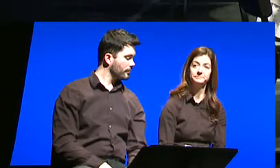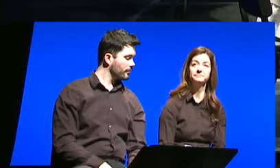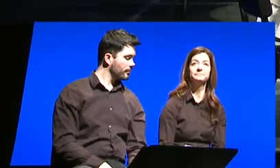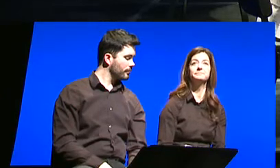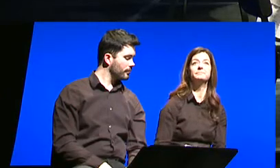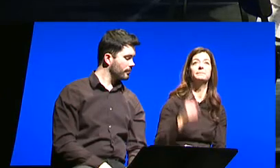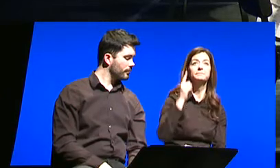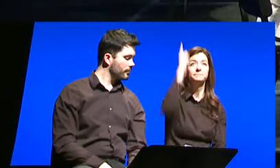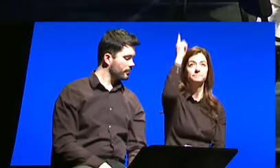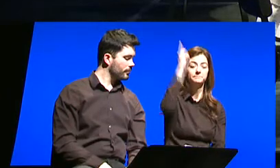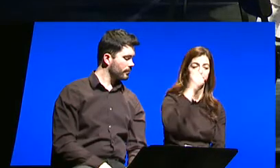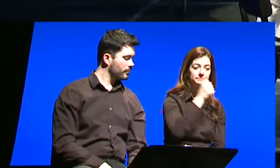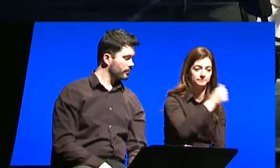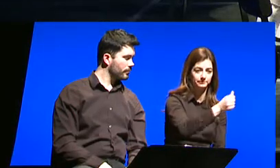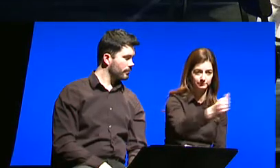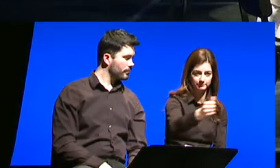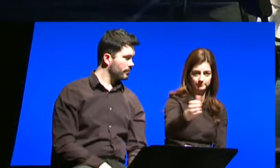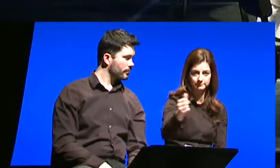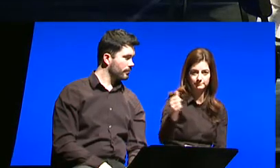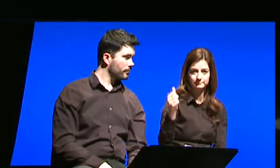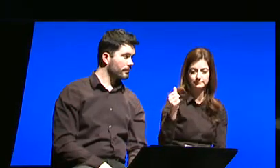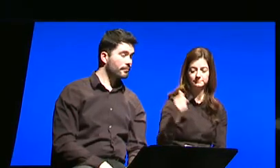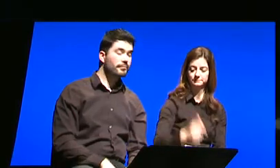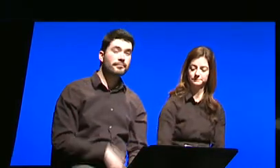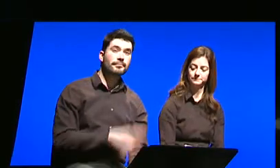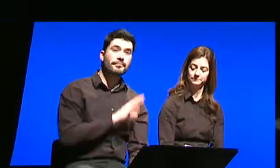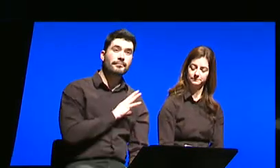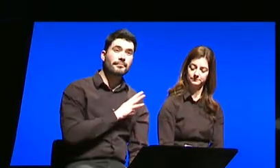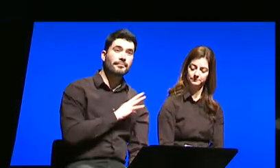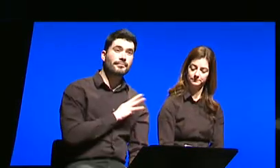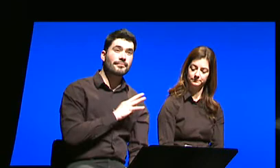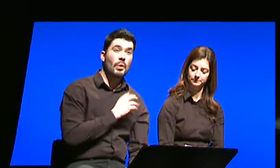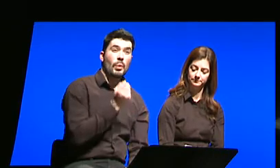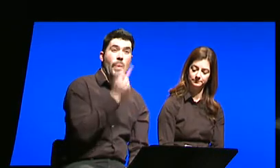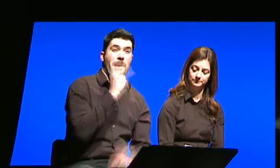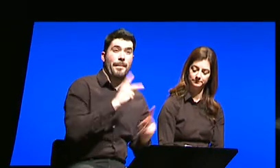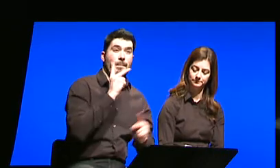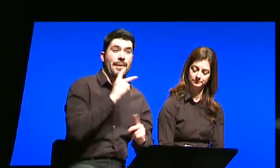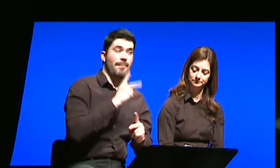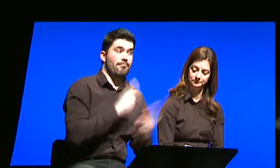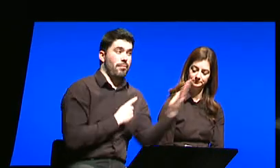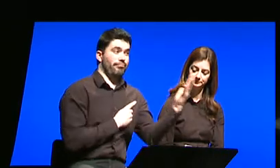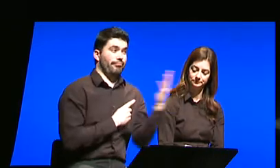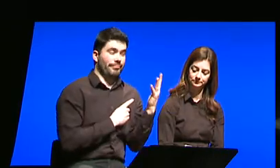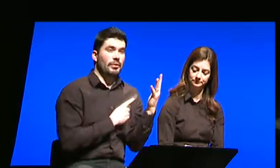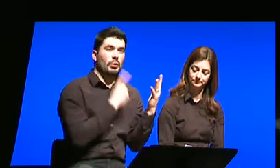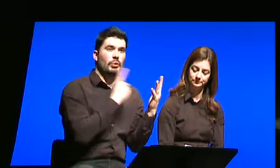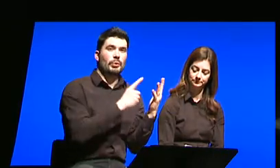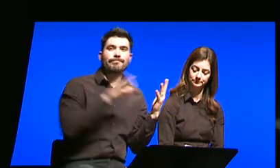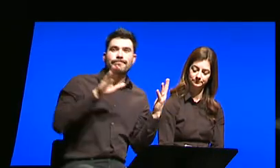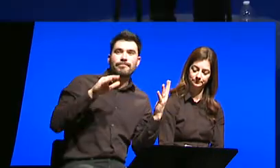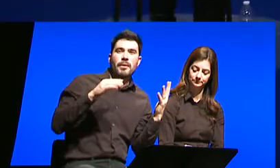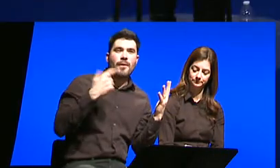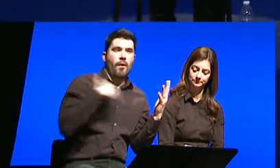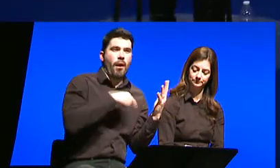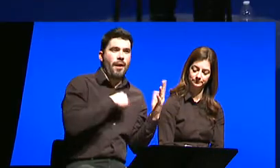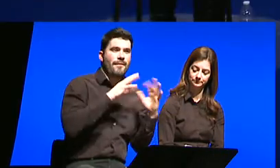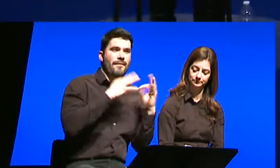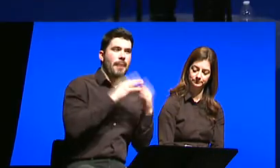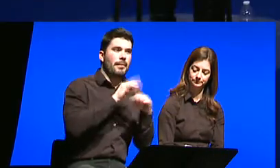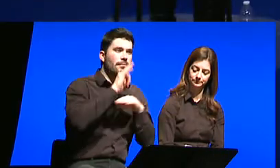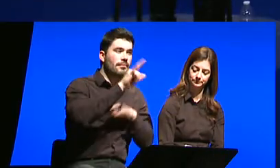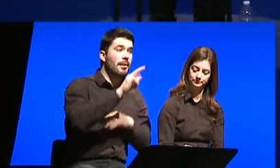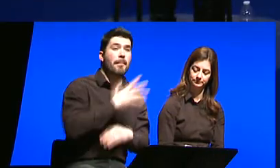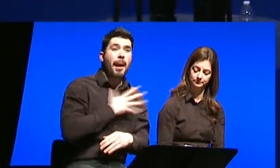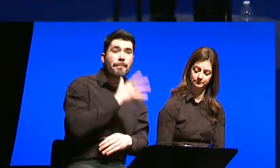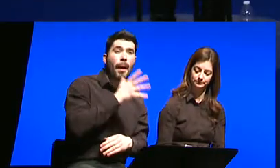you. 12 people come to Kabul airport to say goodbye. They are crying. My mother and sisters